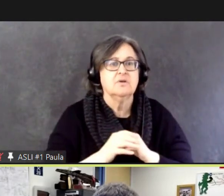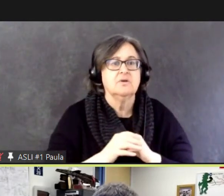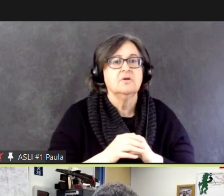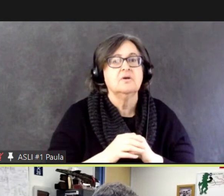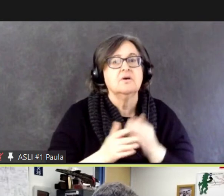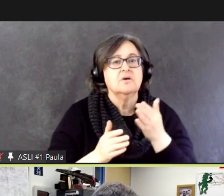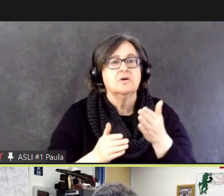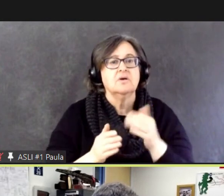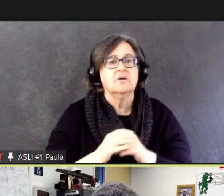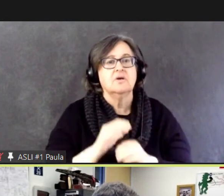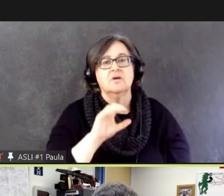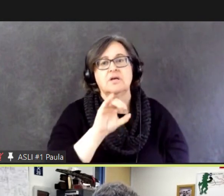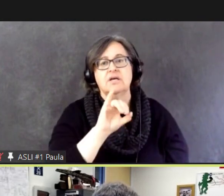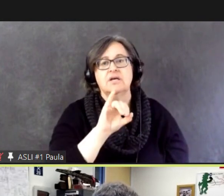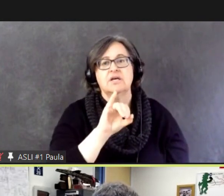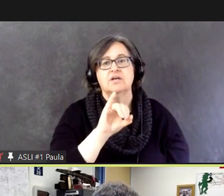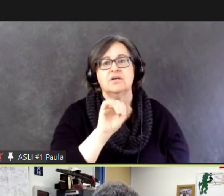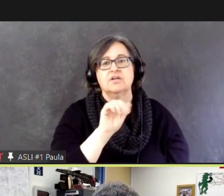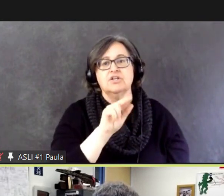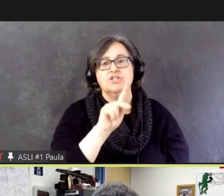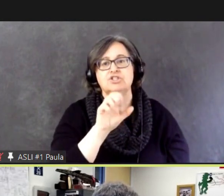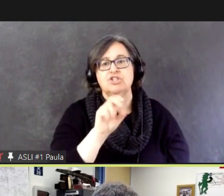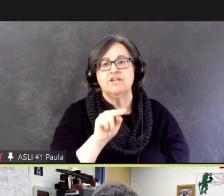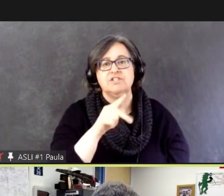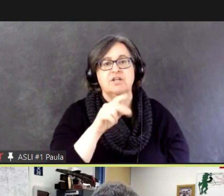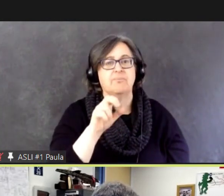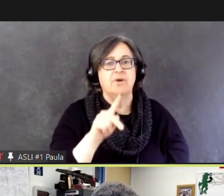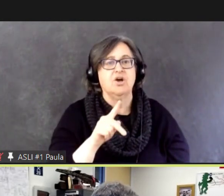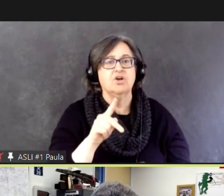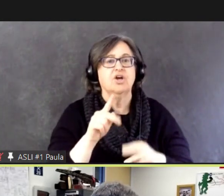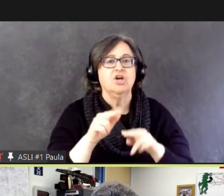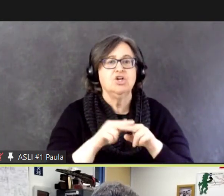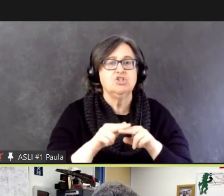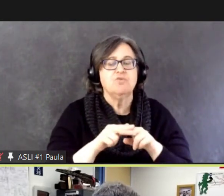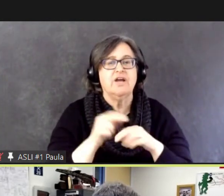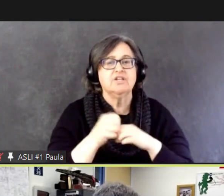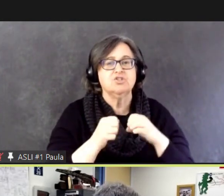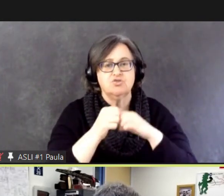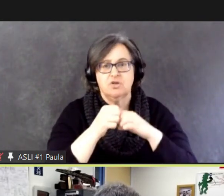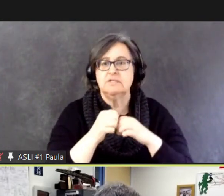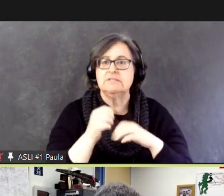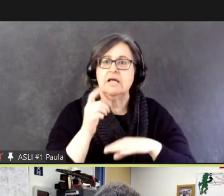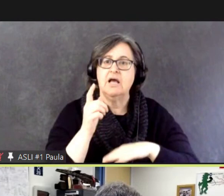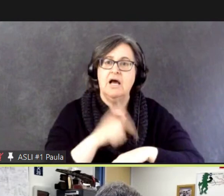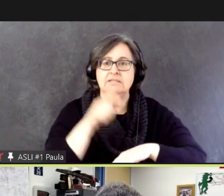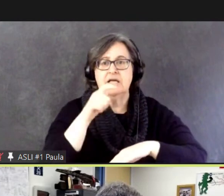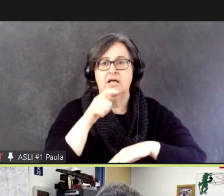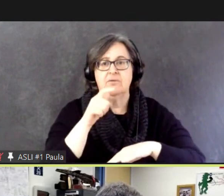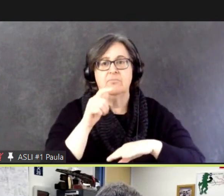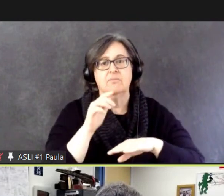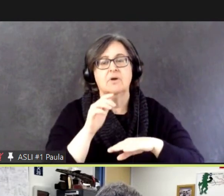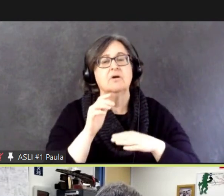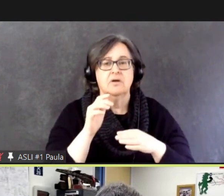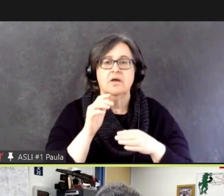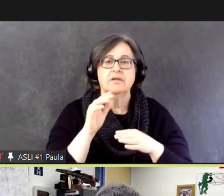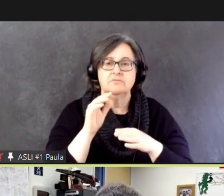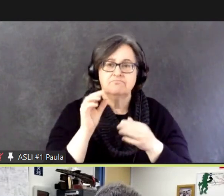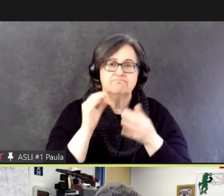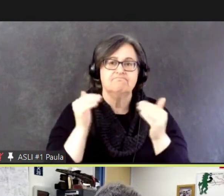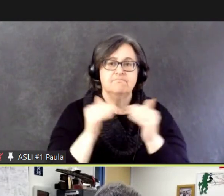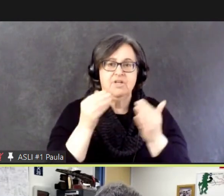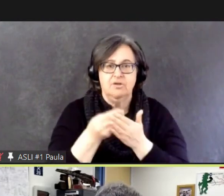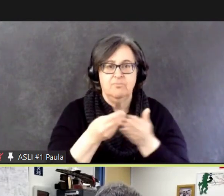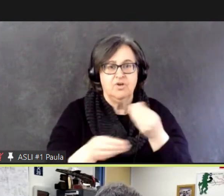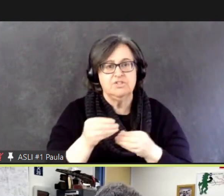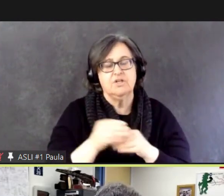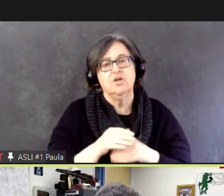My next projects are Jackson Park track and structure upgrade project. The project continues on budget and on schedule. The work is on the northbound, southbound tracks north